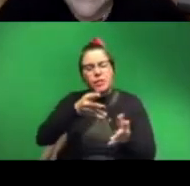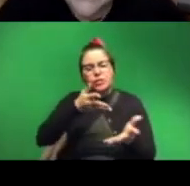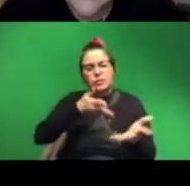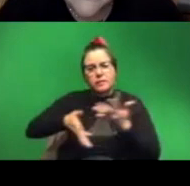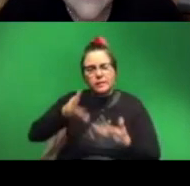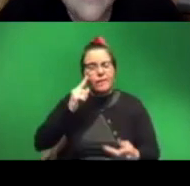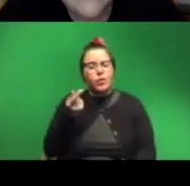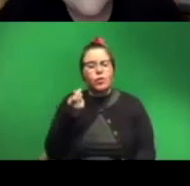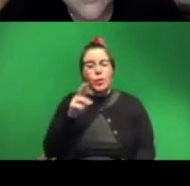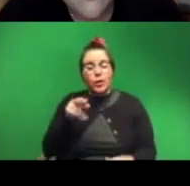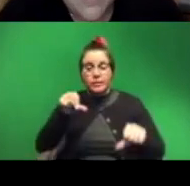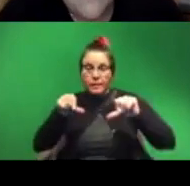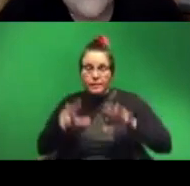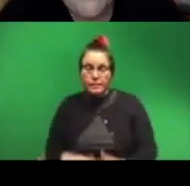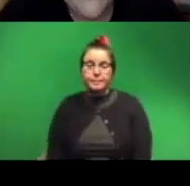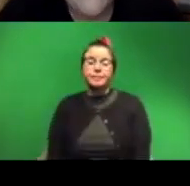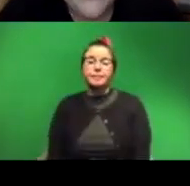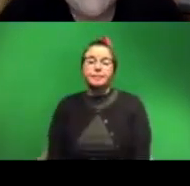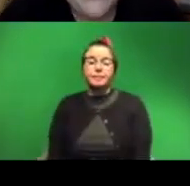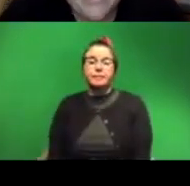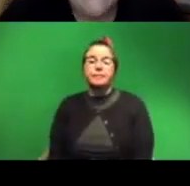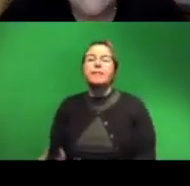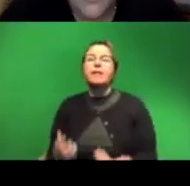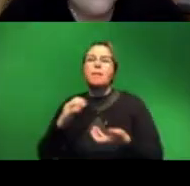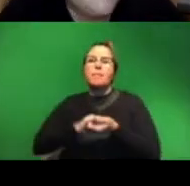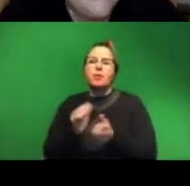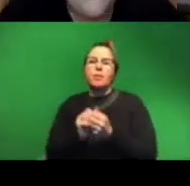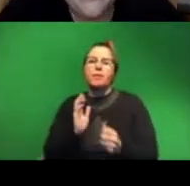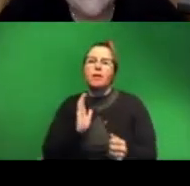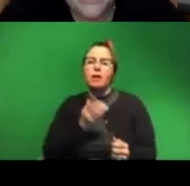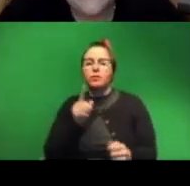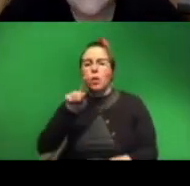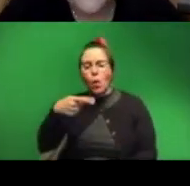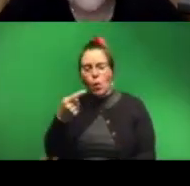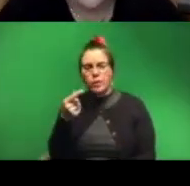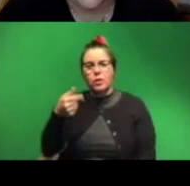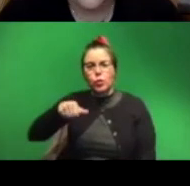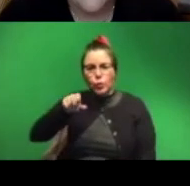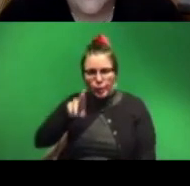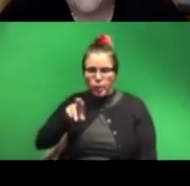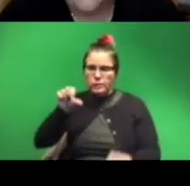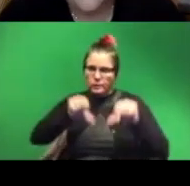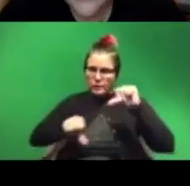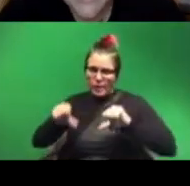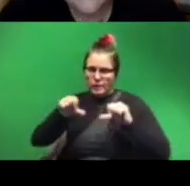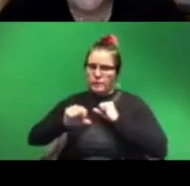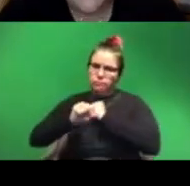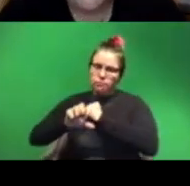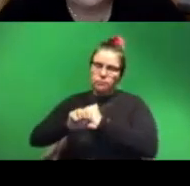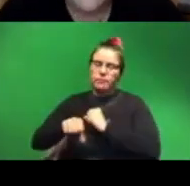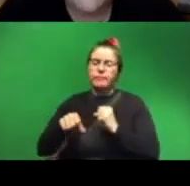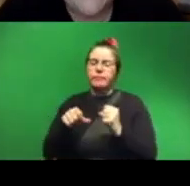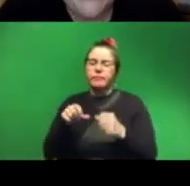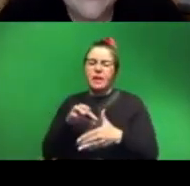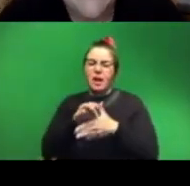queer scientists. And so they're partnered with us, putting out only queer scientist featured content for